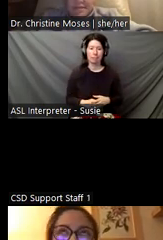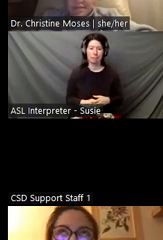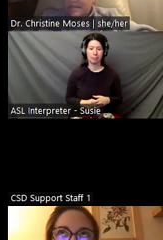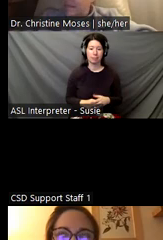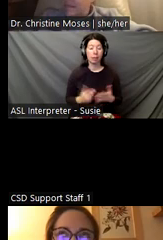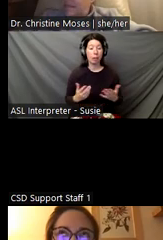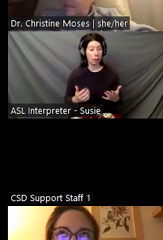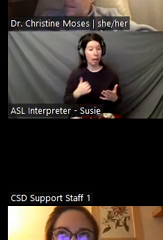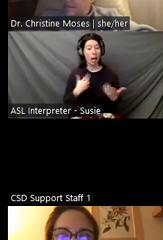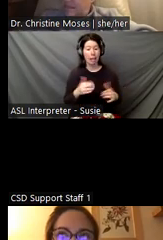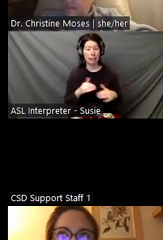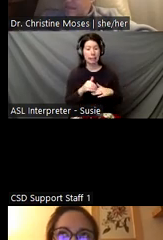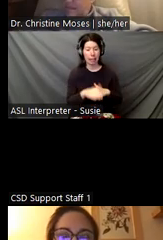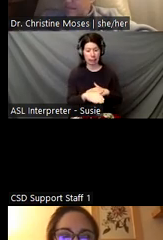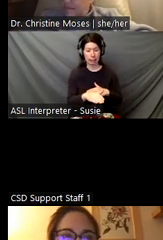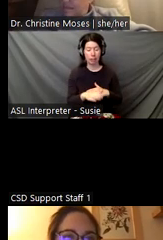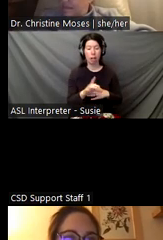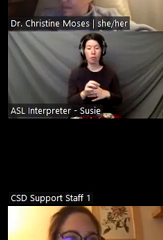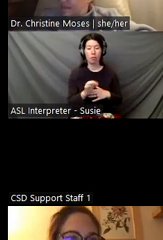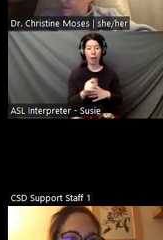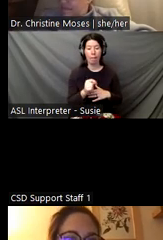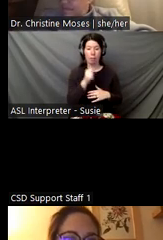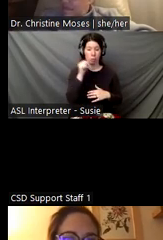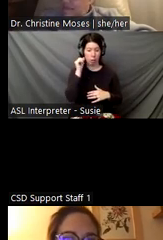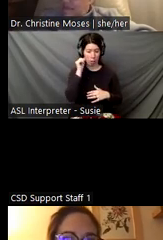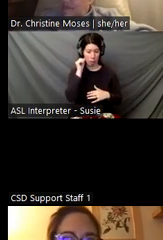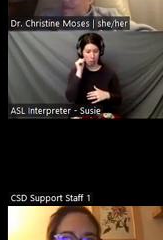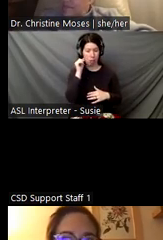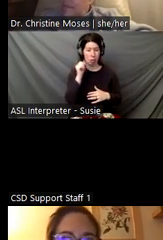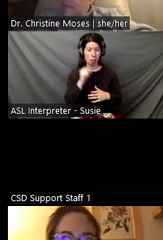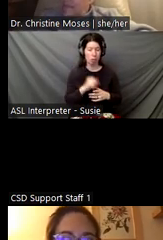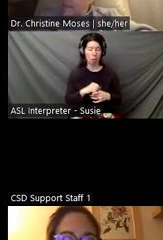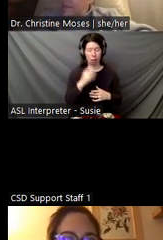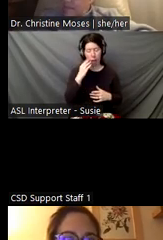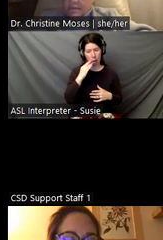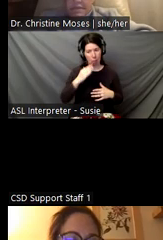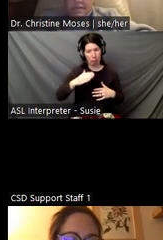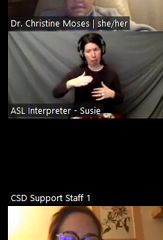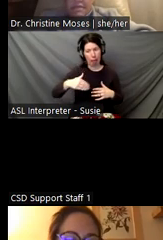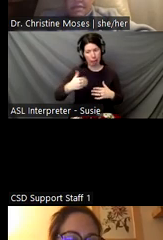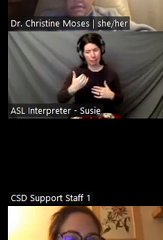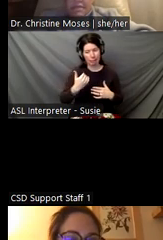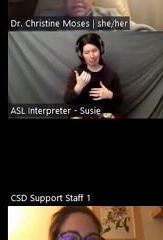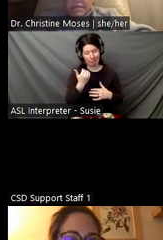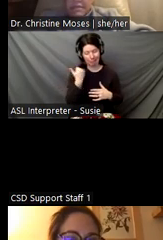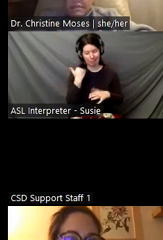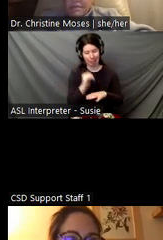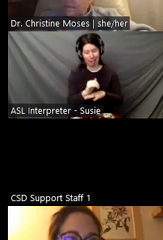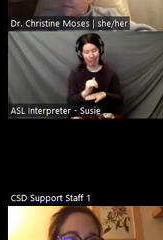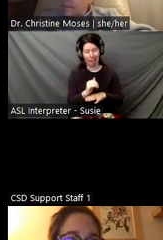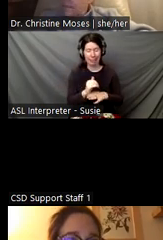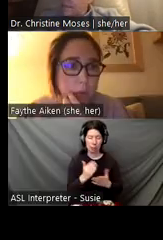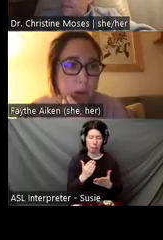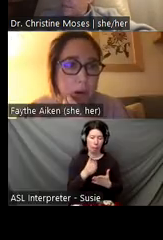So I sent out a draft yesterday and I know it was late in the day yesterday. So maybe it's just helpful to kind of